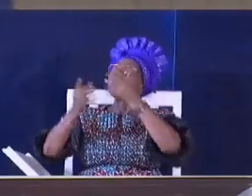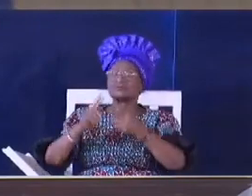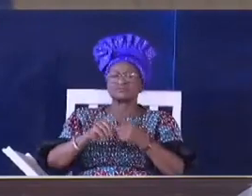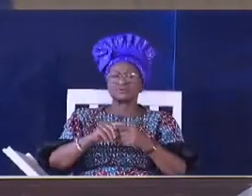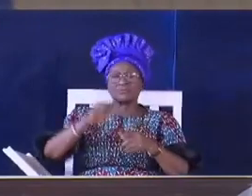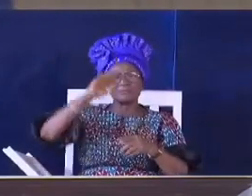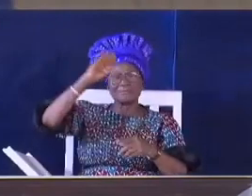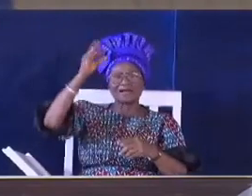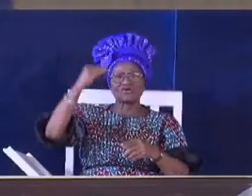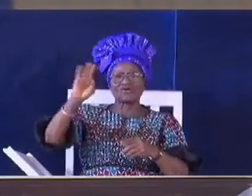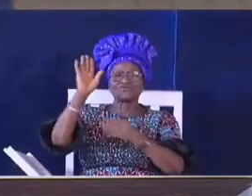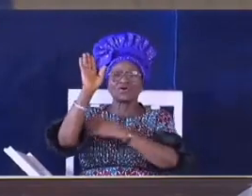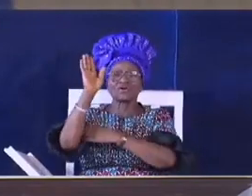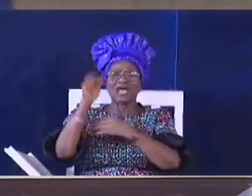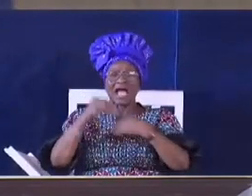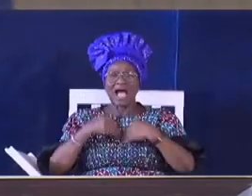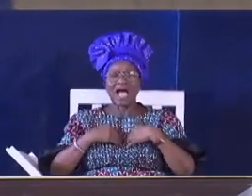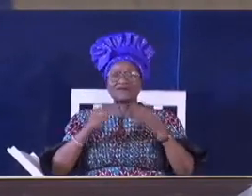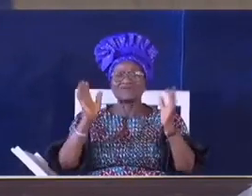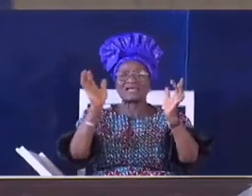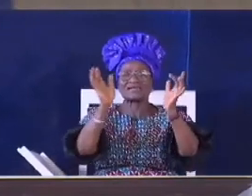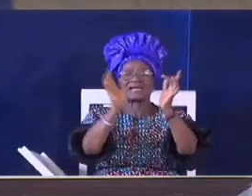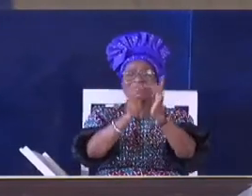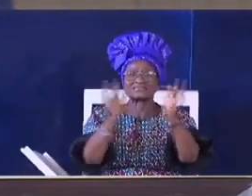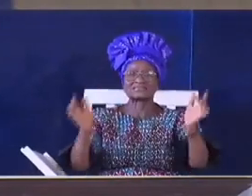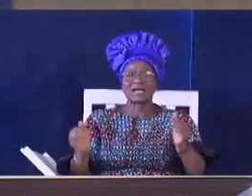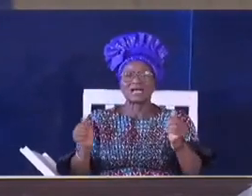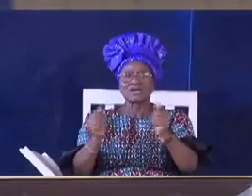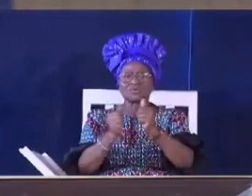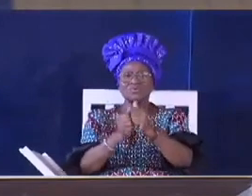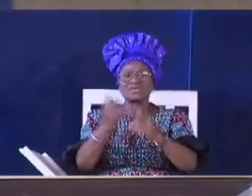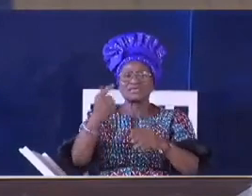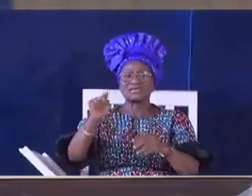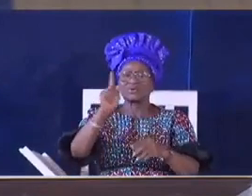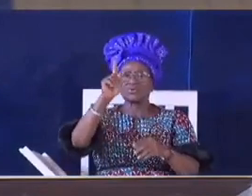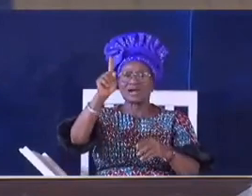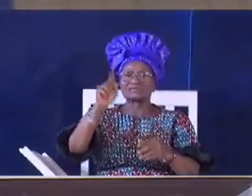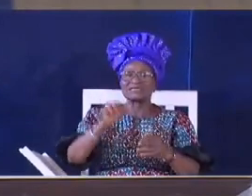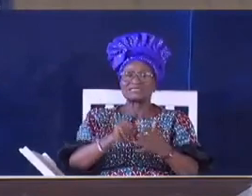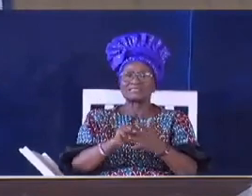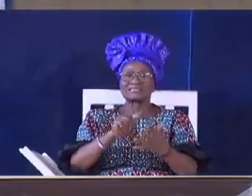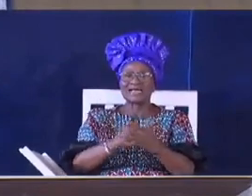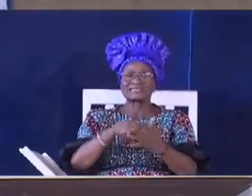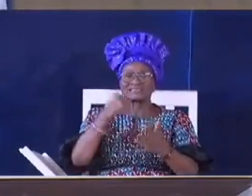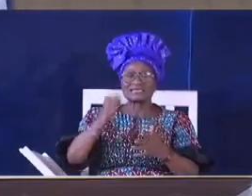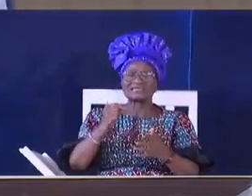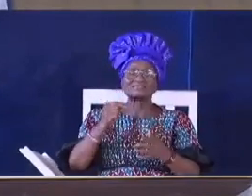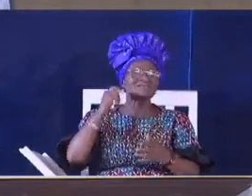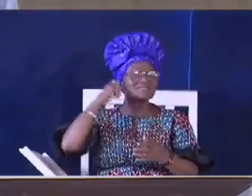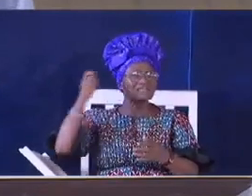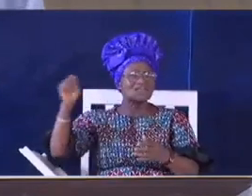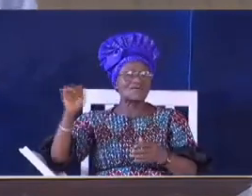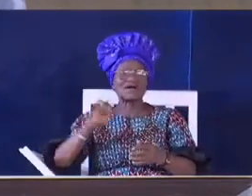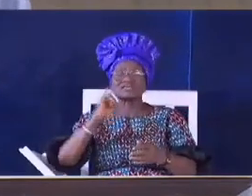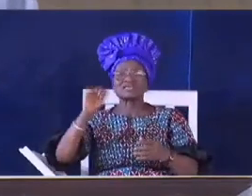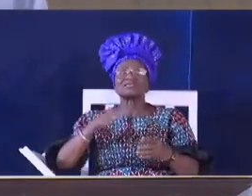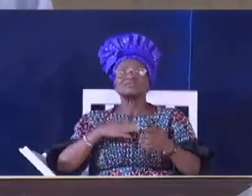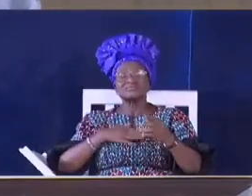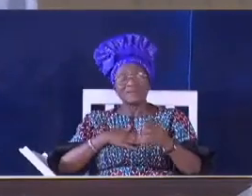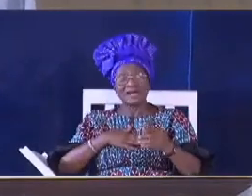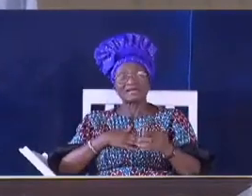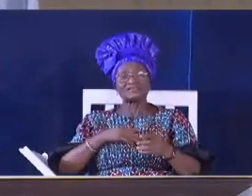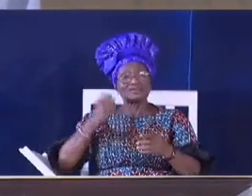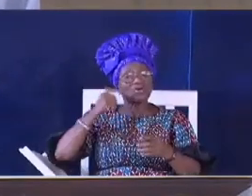an encounter with the one who says, silver is mine, gold is mine. She had